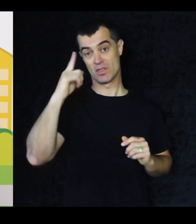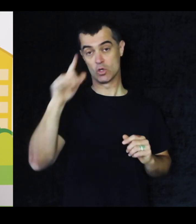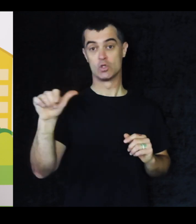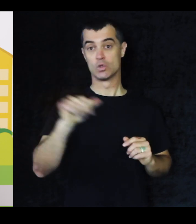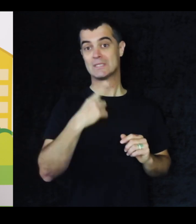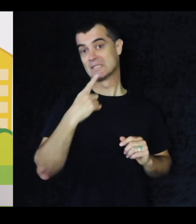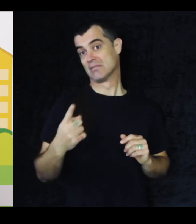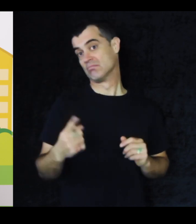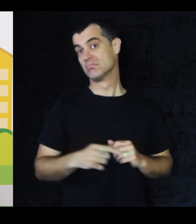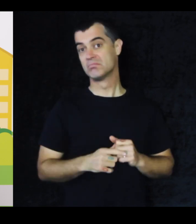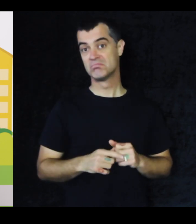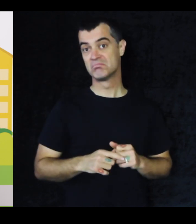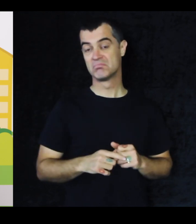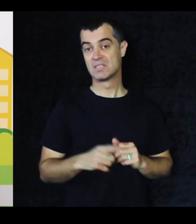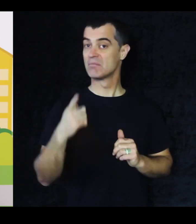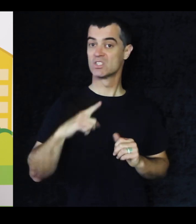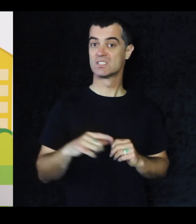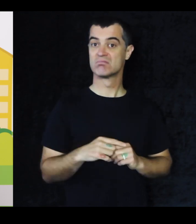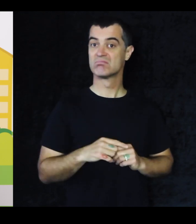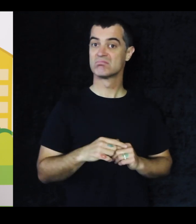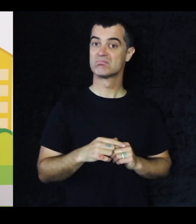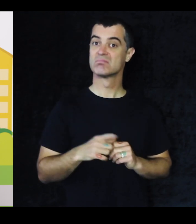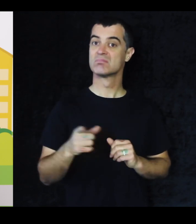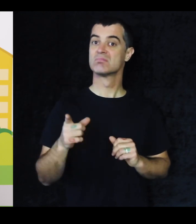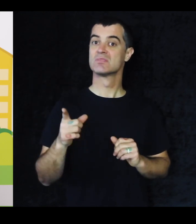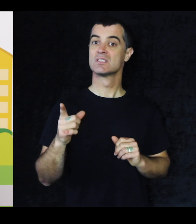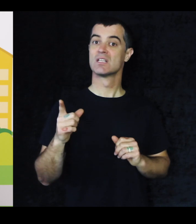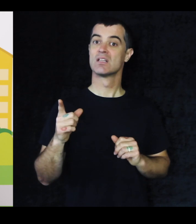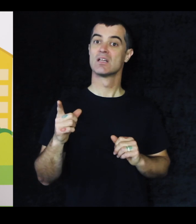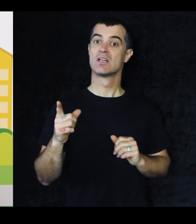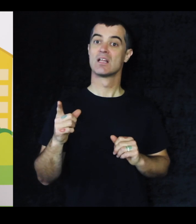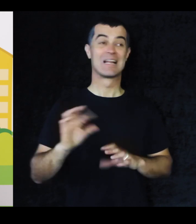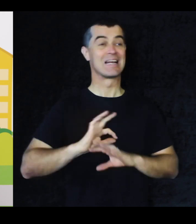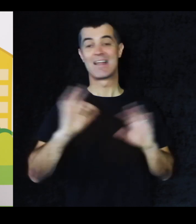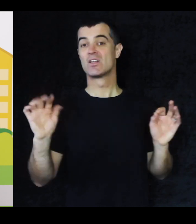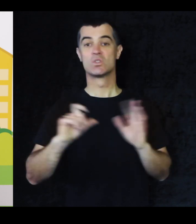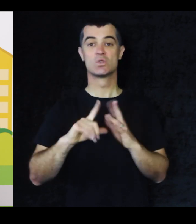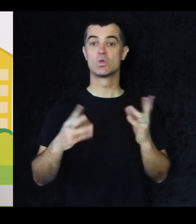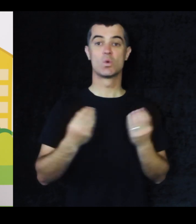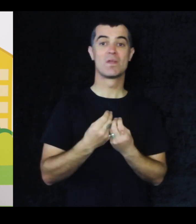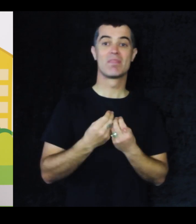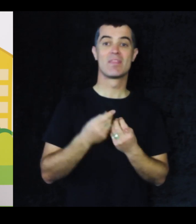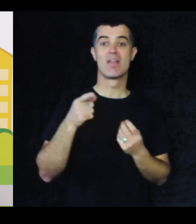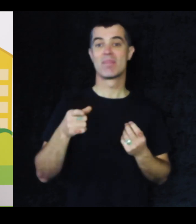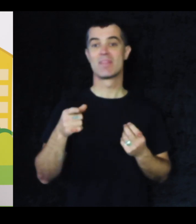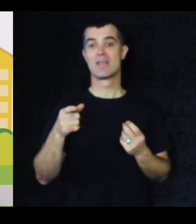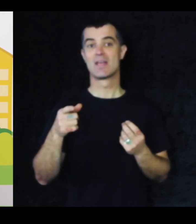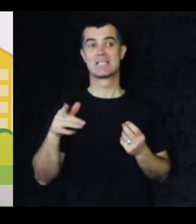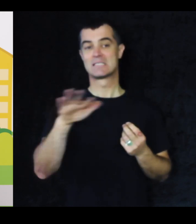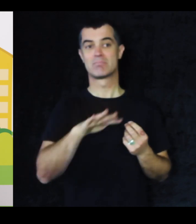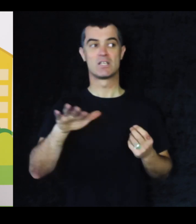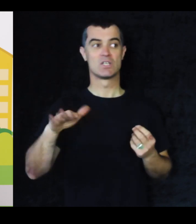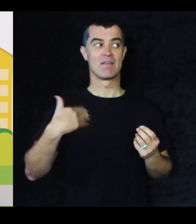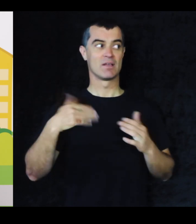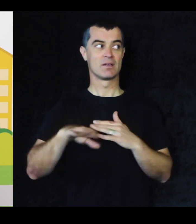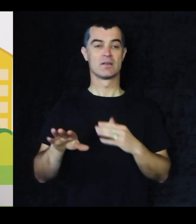I don't think you should disclose, because it has nothing to do with the space